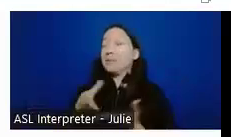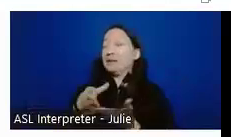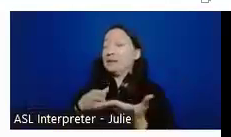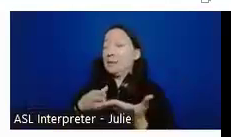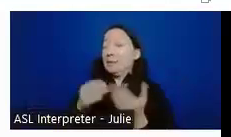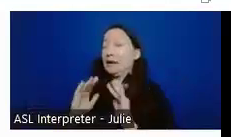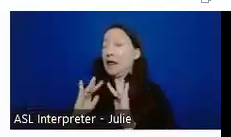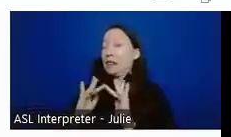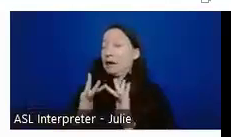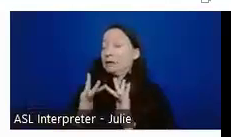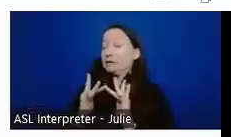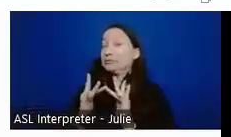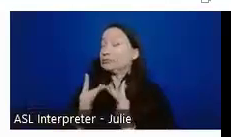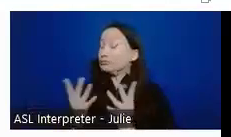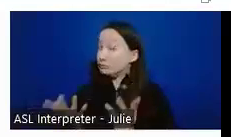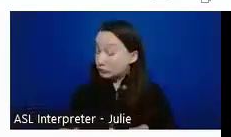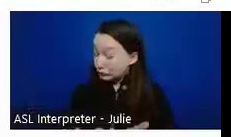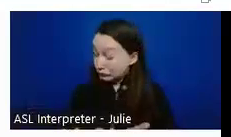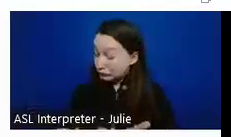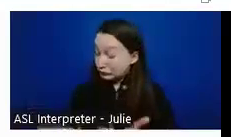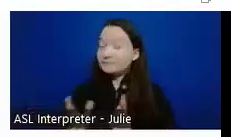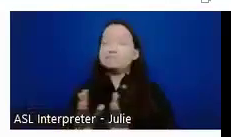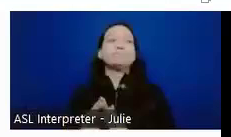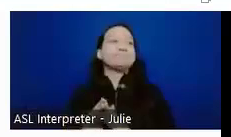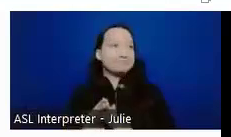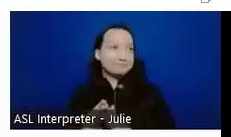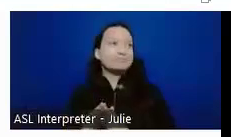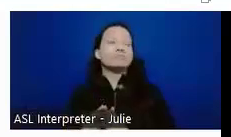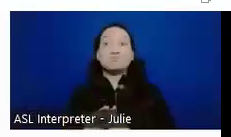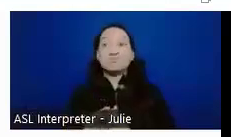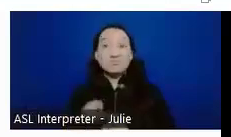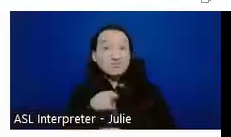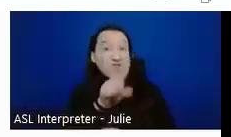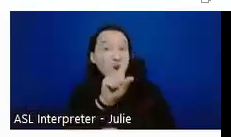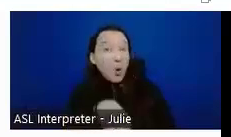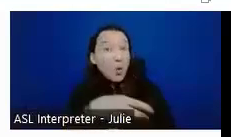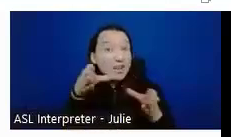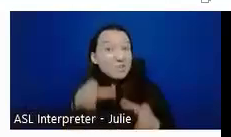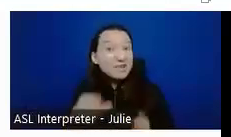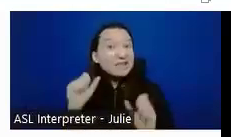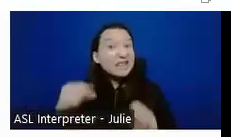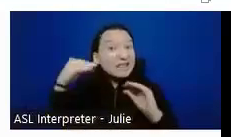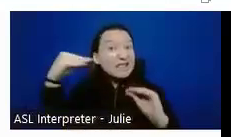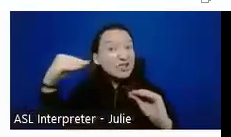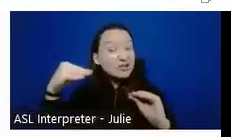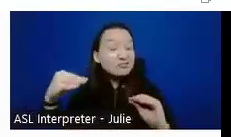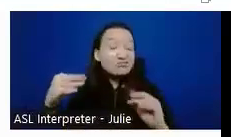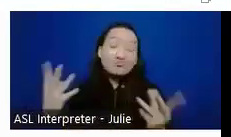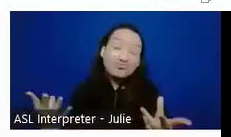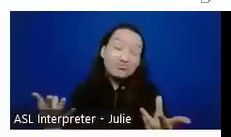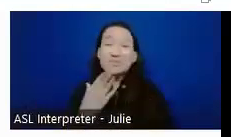done online, there's also that. But are you the only person to teach that skill is a decent